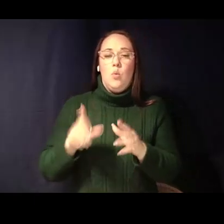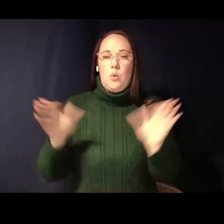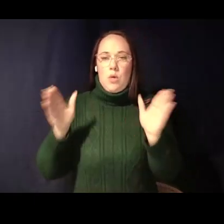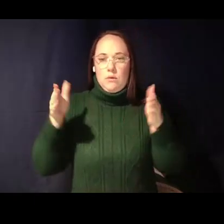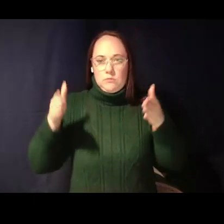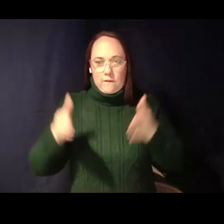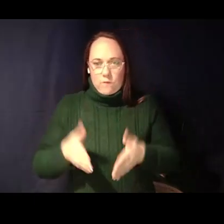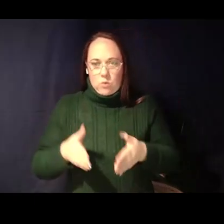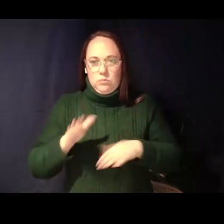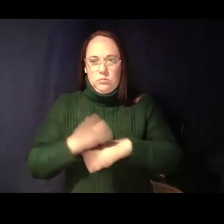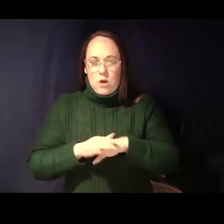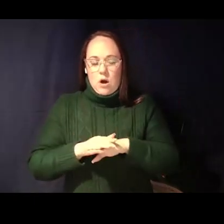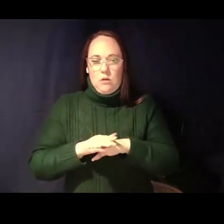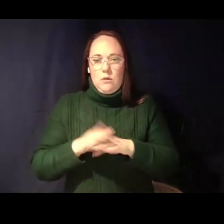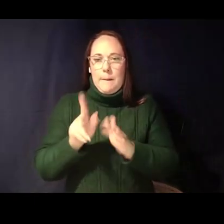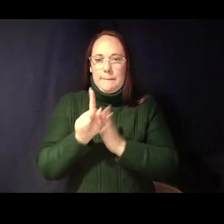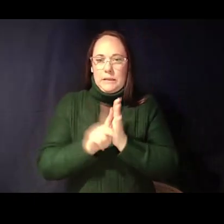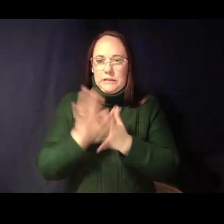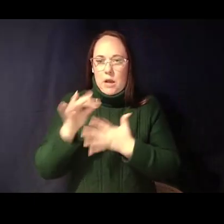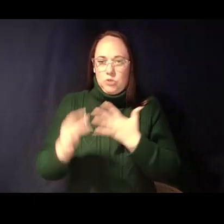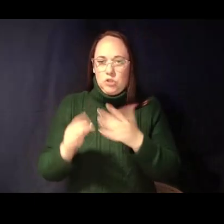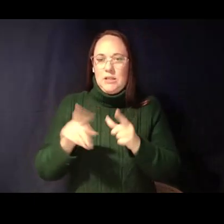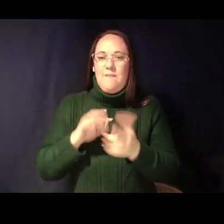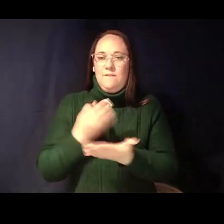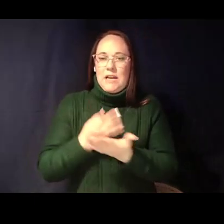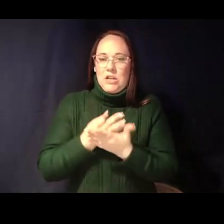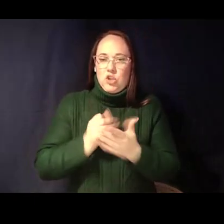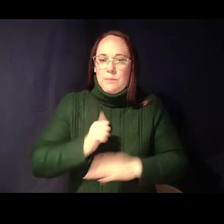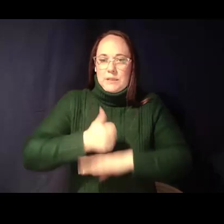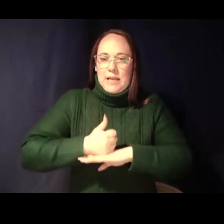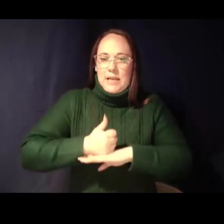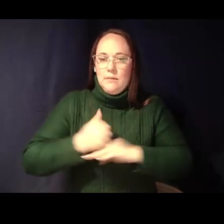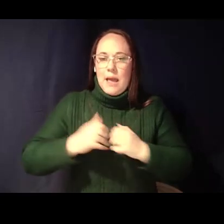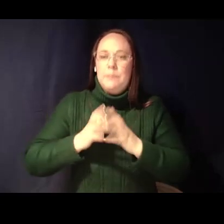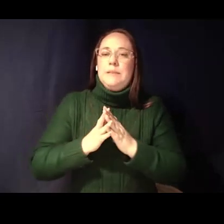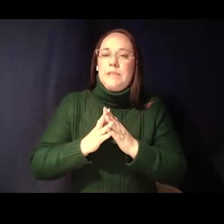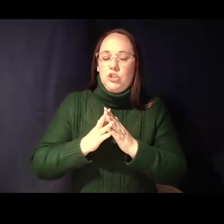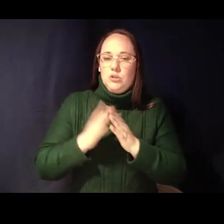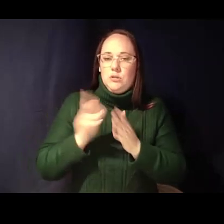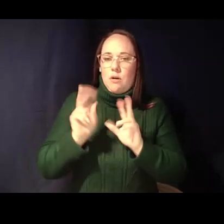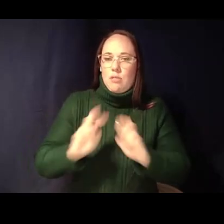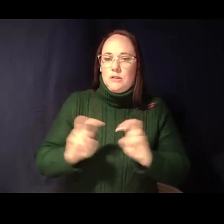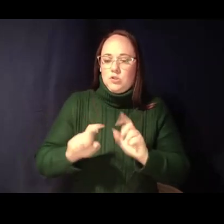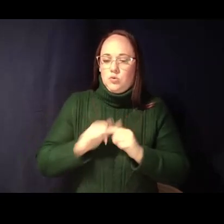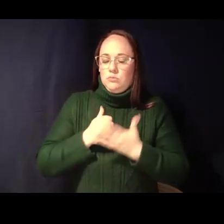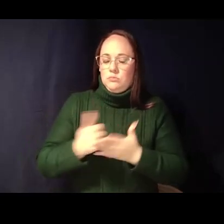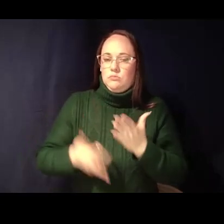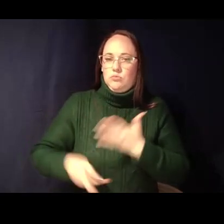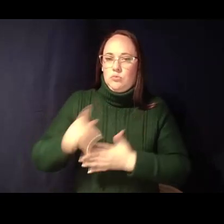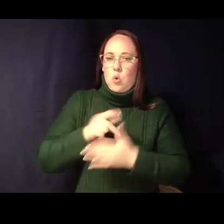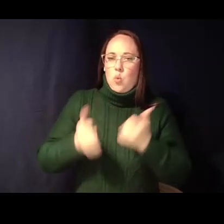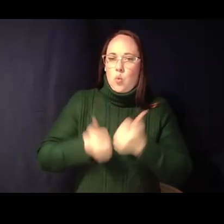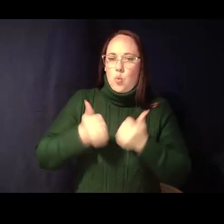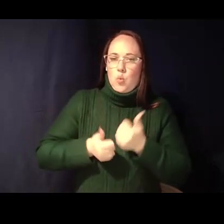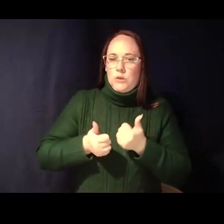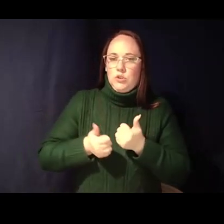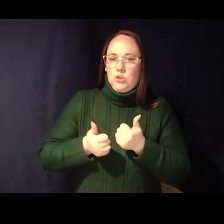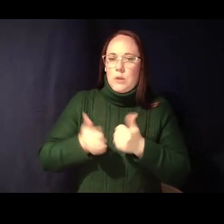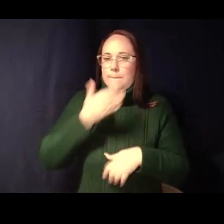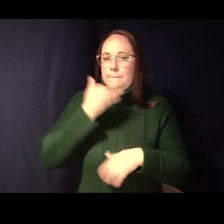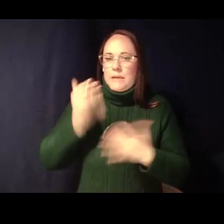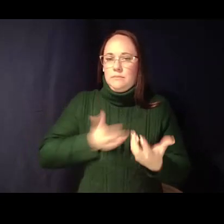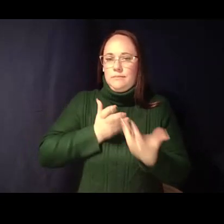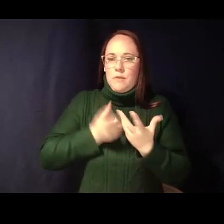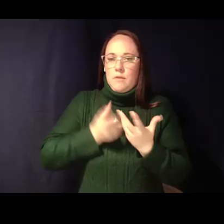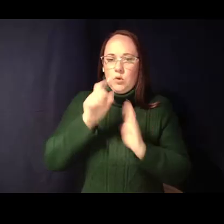those policy options and do some financial and implementation analysis to help prioritize which of those policy options are most promising for the state.